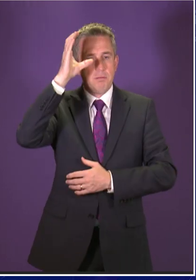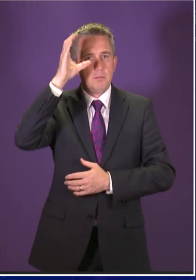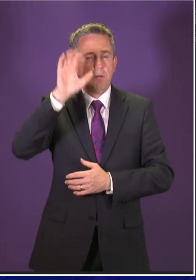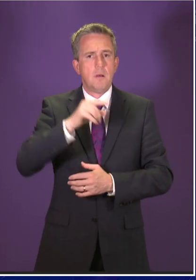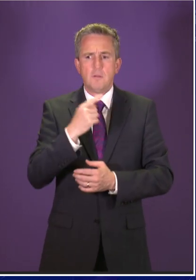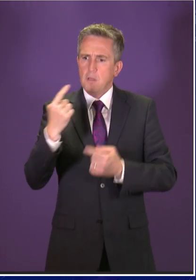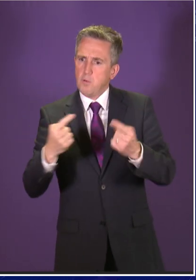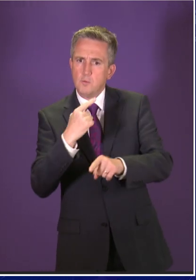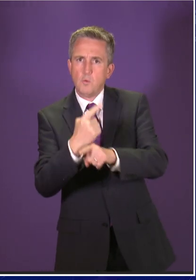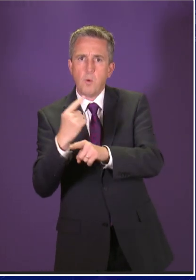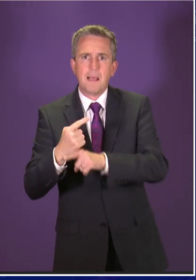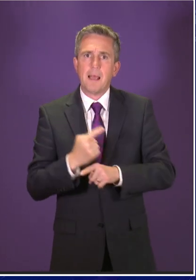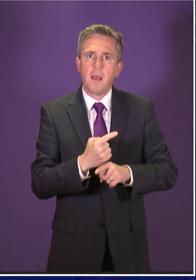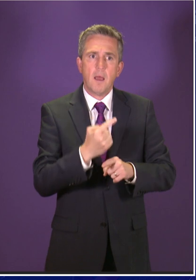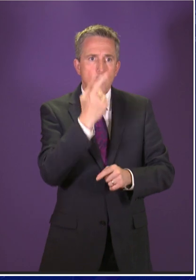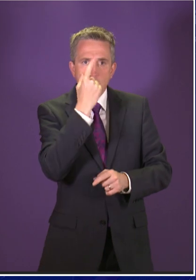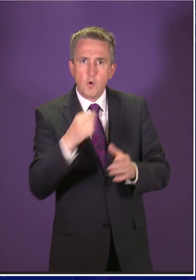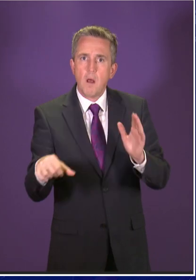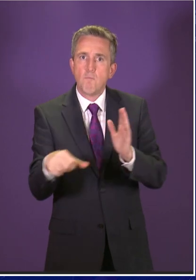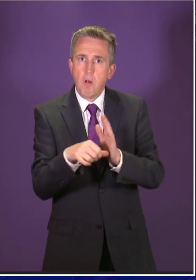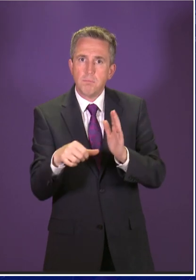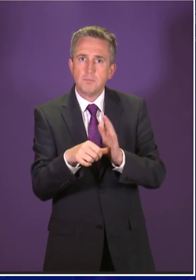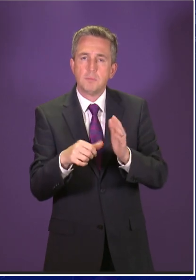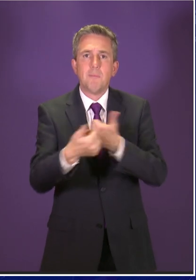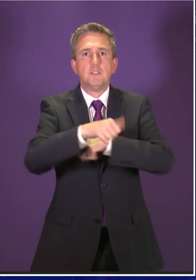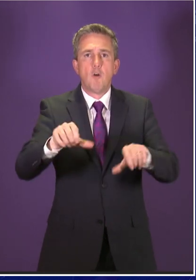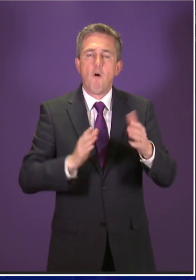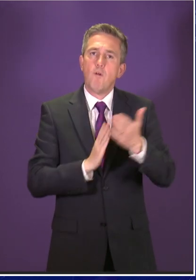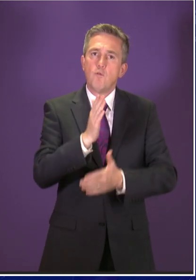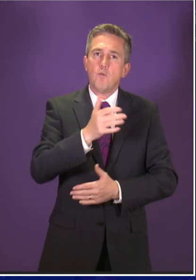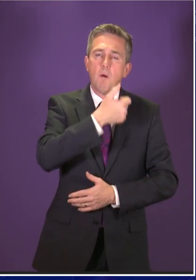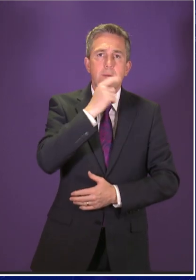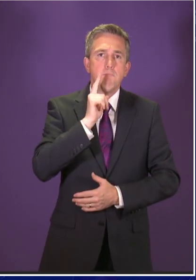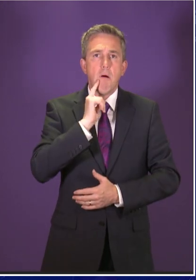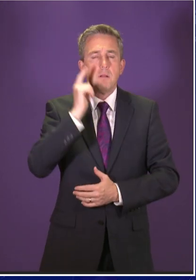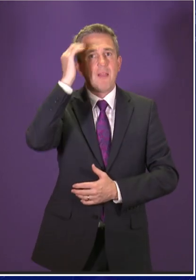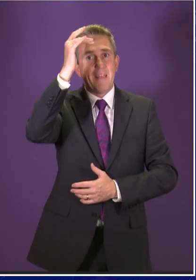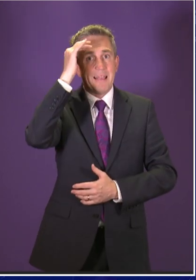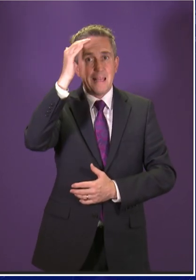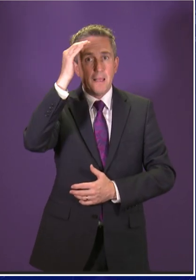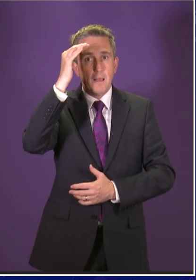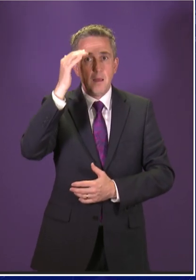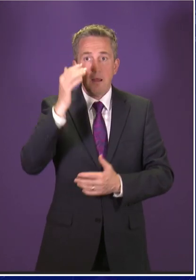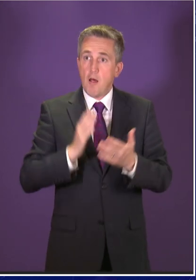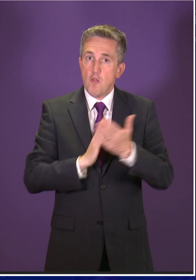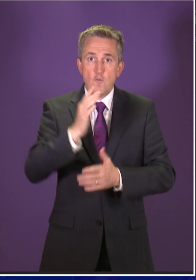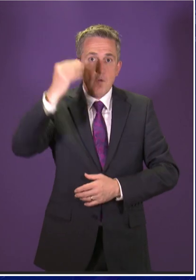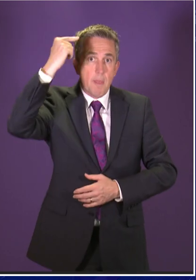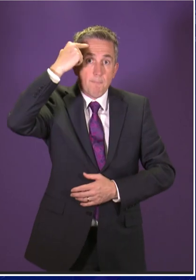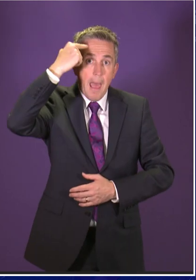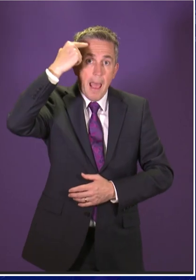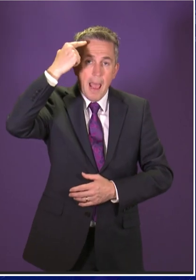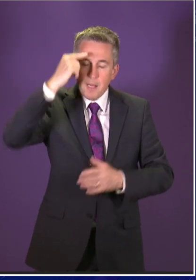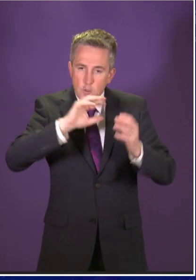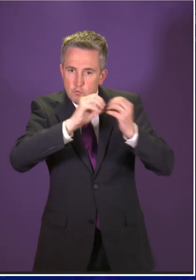question of whether or not problems could be cracked by human reason. Was there any part of the world that could not be understood by the use of the human